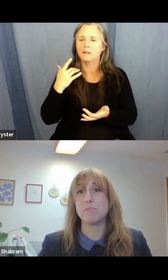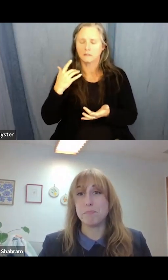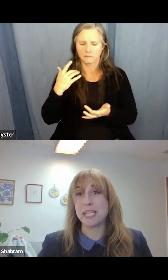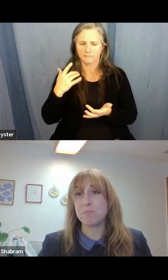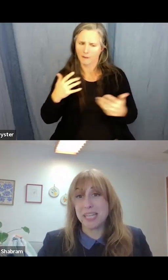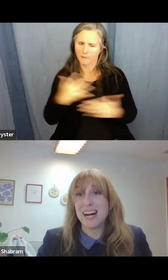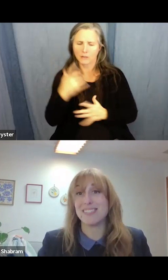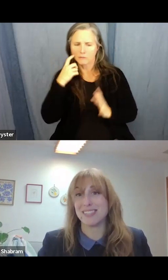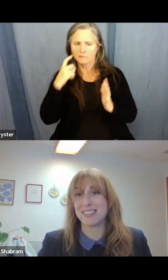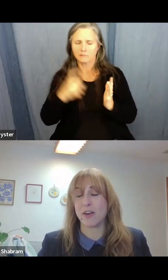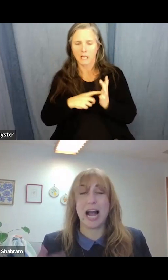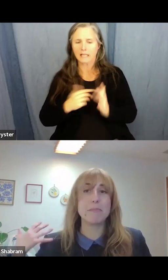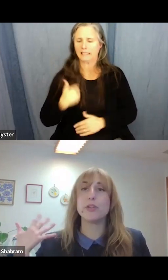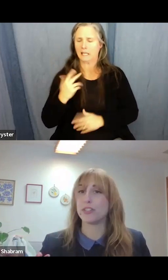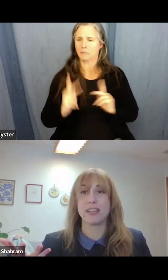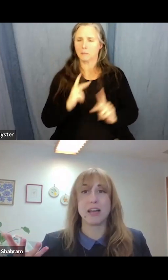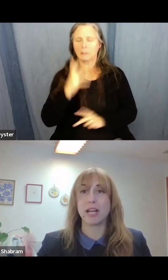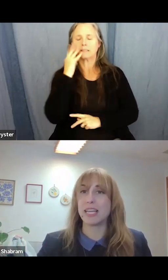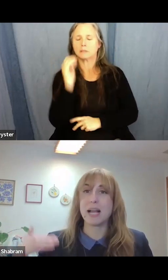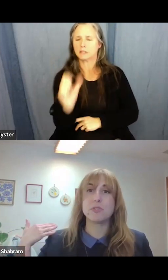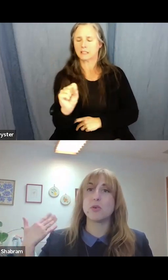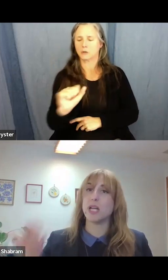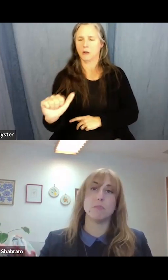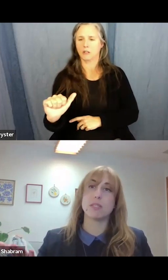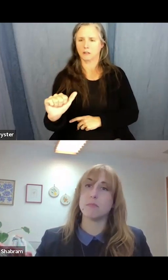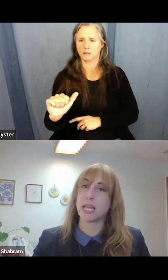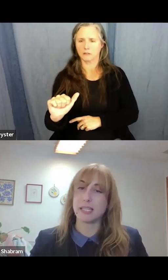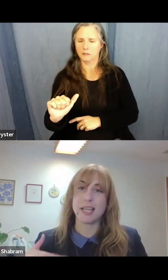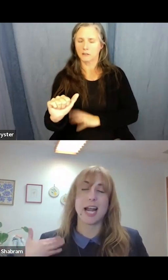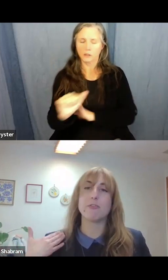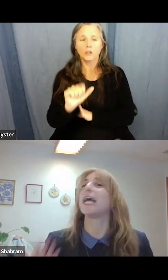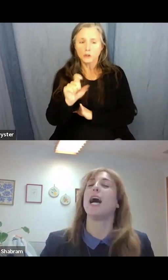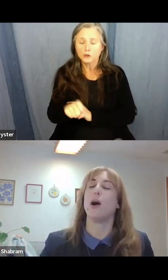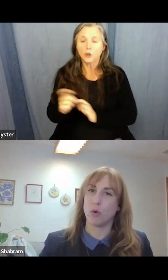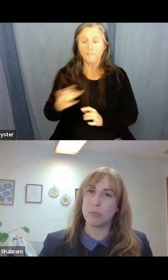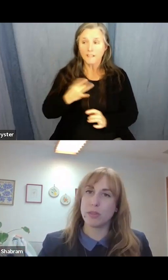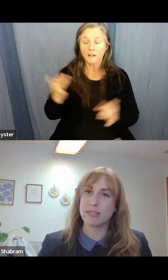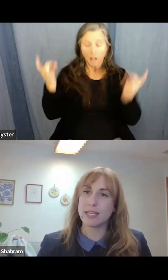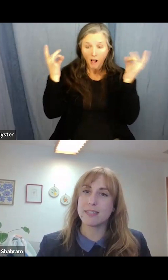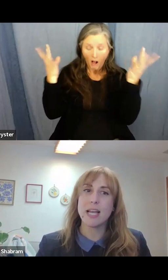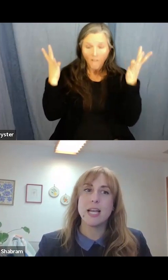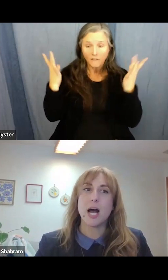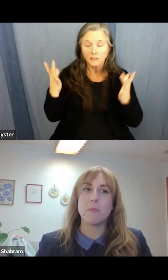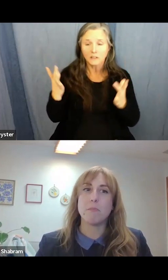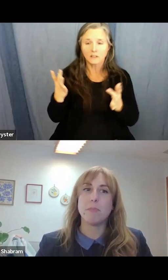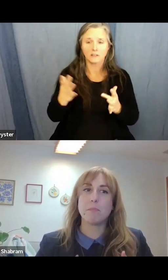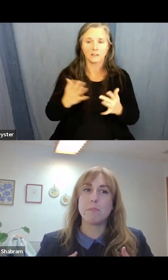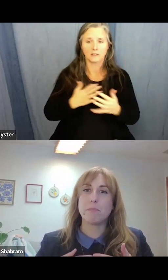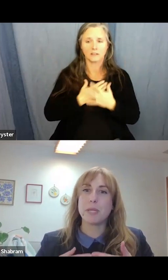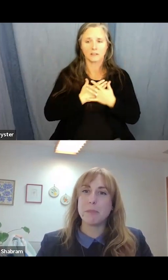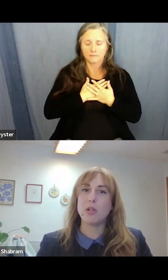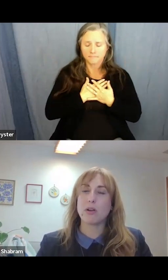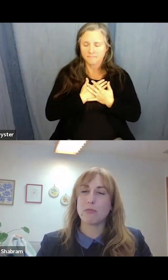scared of this because it's scary. I'm a nerd to that, right? Like I'm so numb some days that I forget how horrible this is.